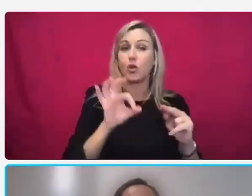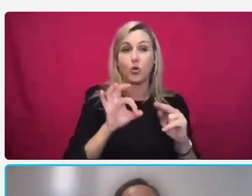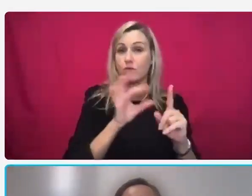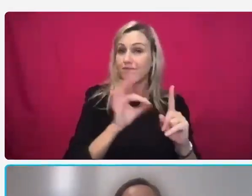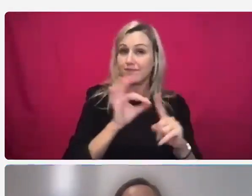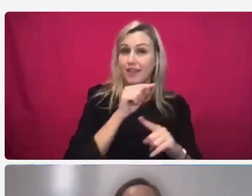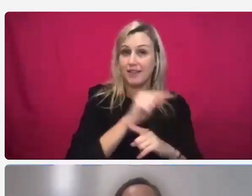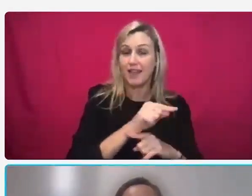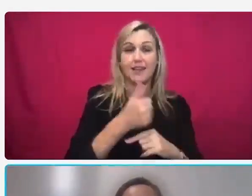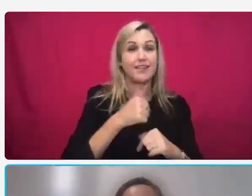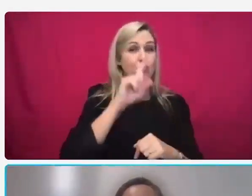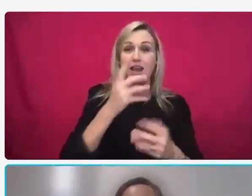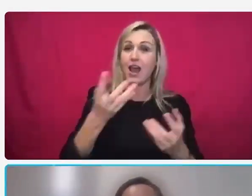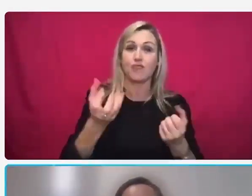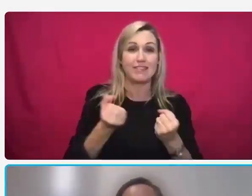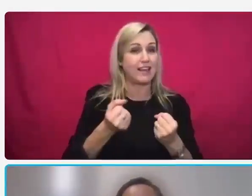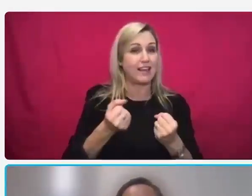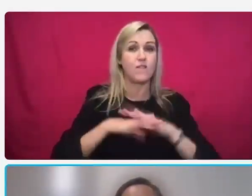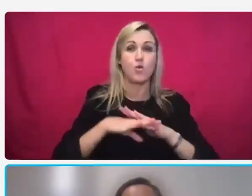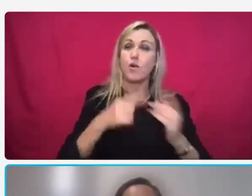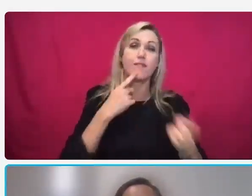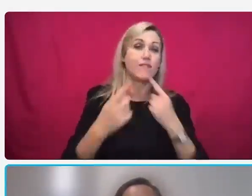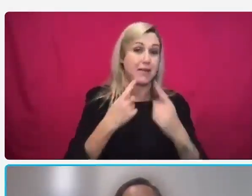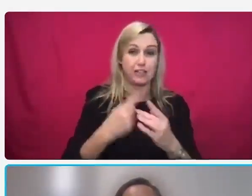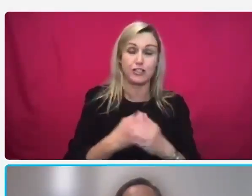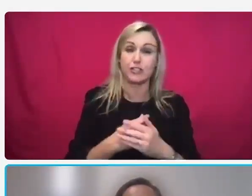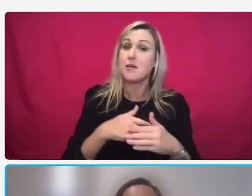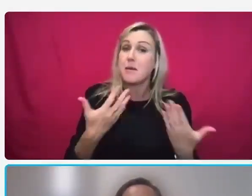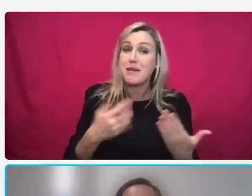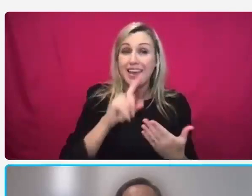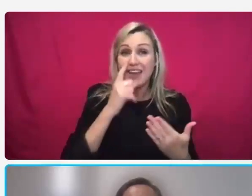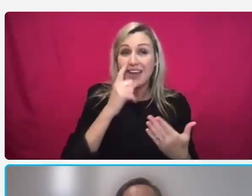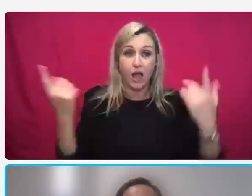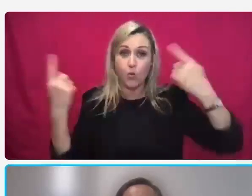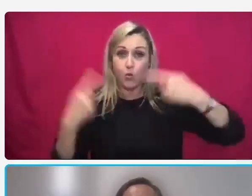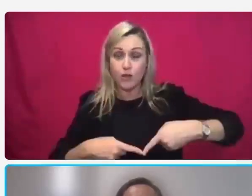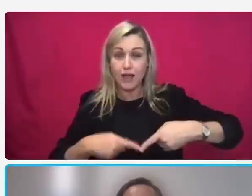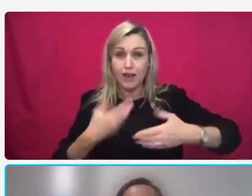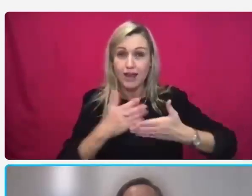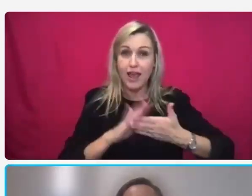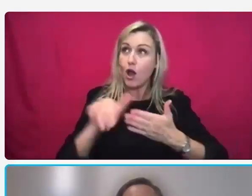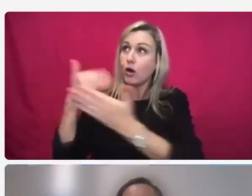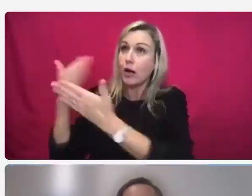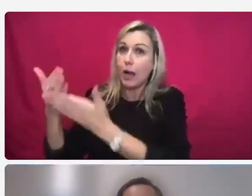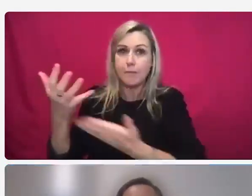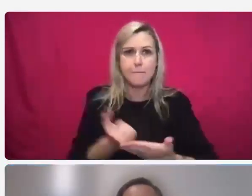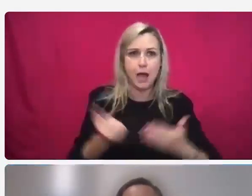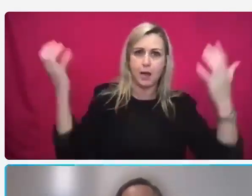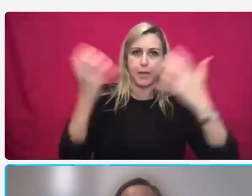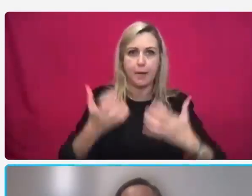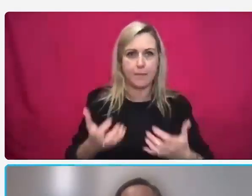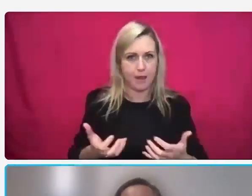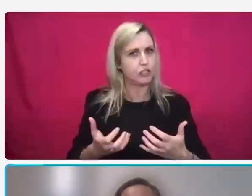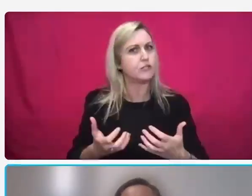be able to receive all of the information and they may not be able to reconcile their payments correctly. So we really highly